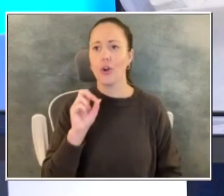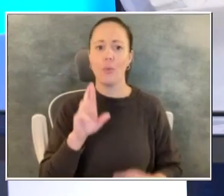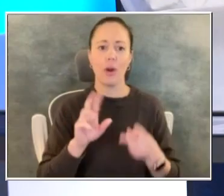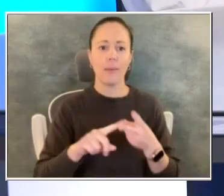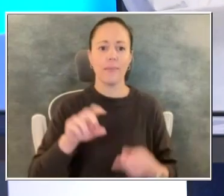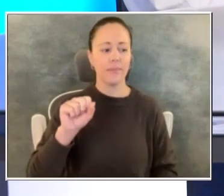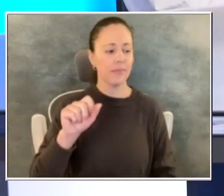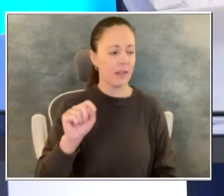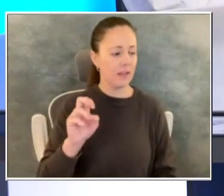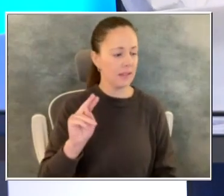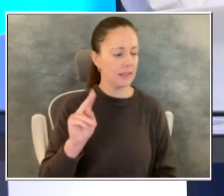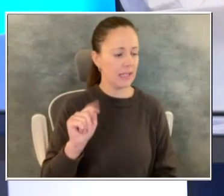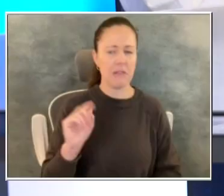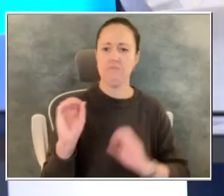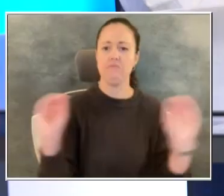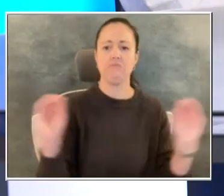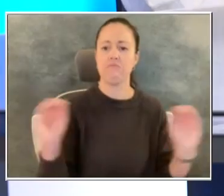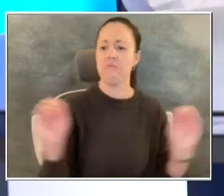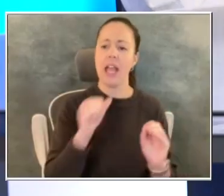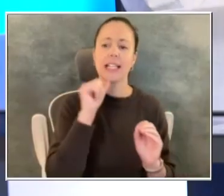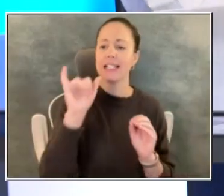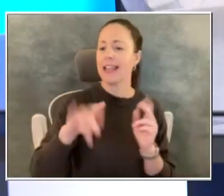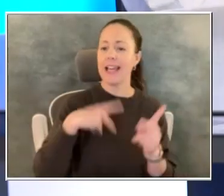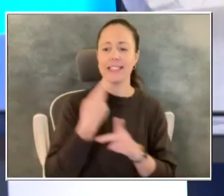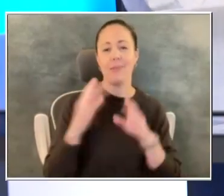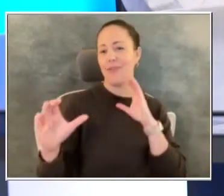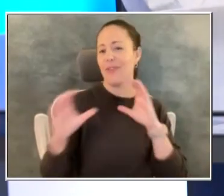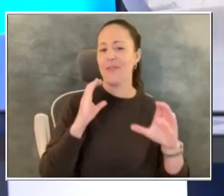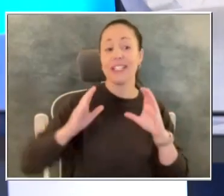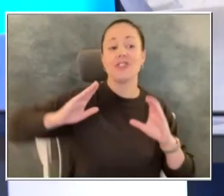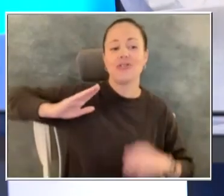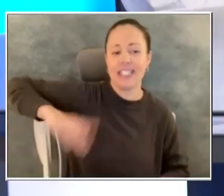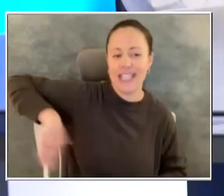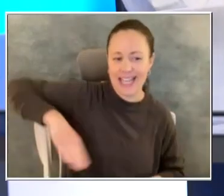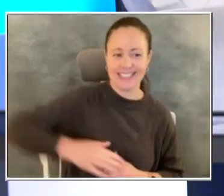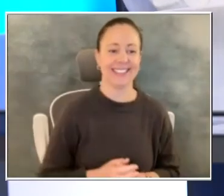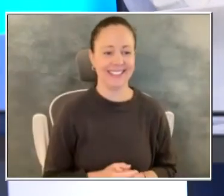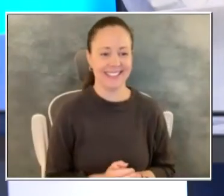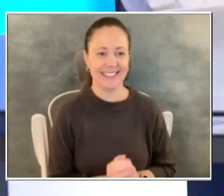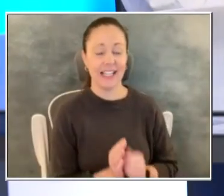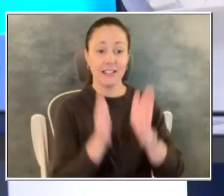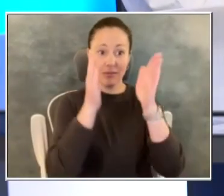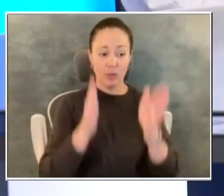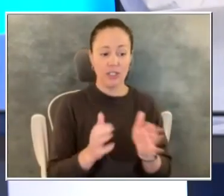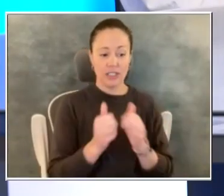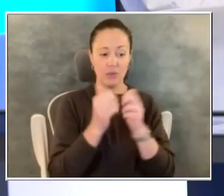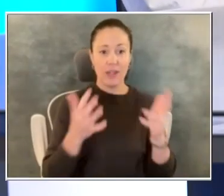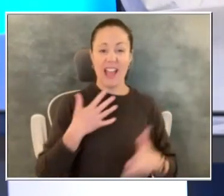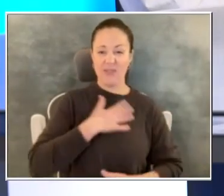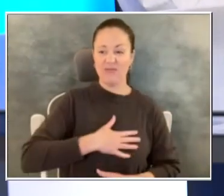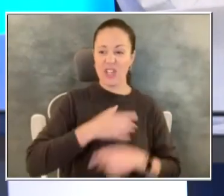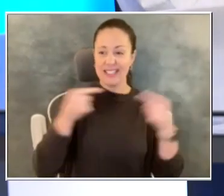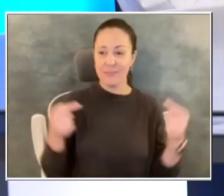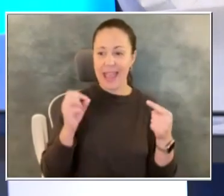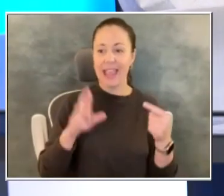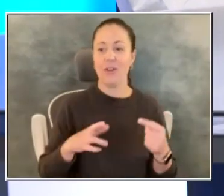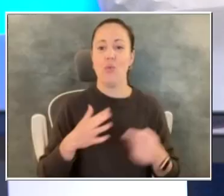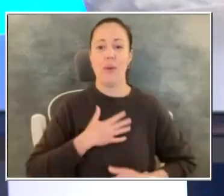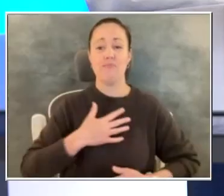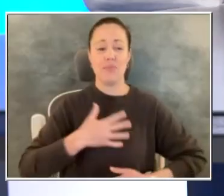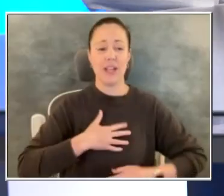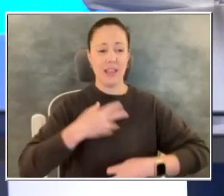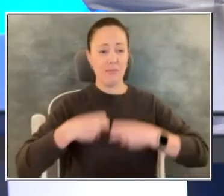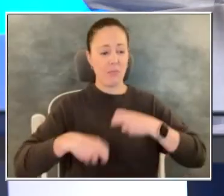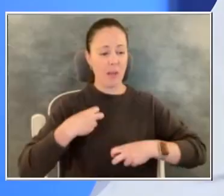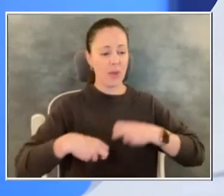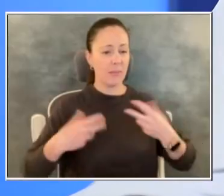that conversation. This isn't that conversation yet, because certainly with somebody who's not having any chest pain, shortness of breath, anything like that, it would